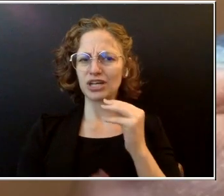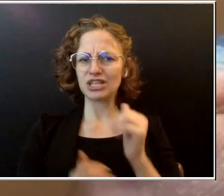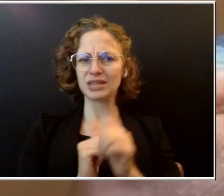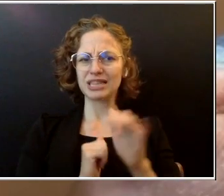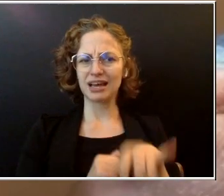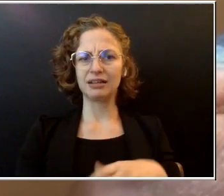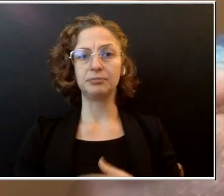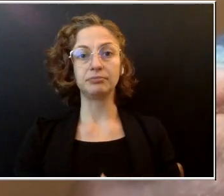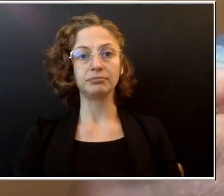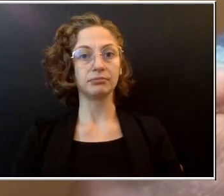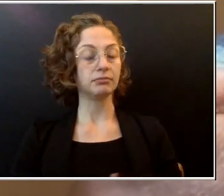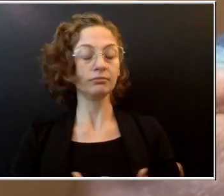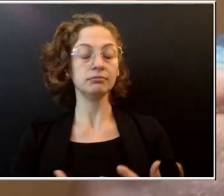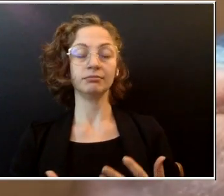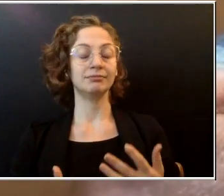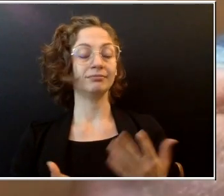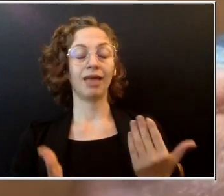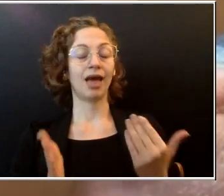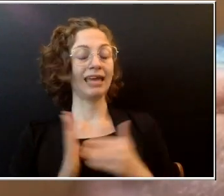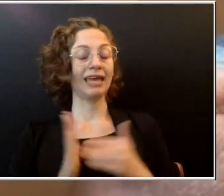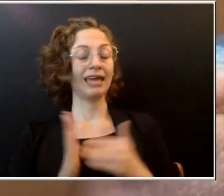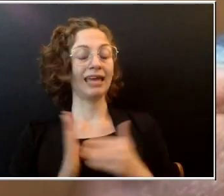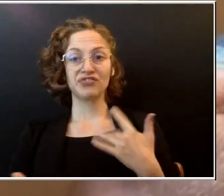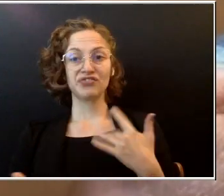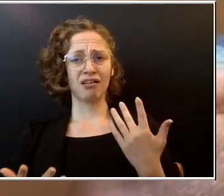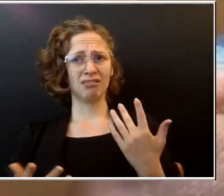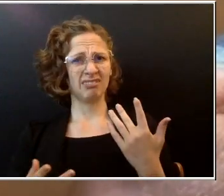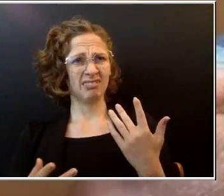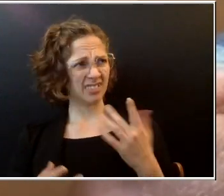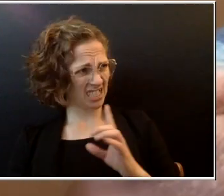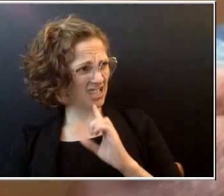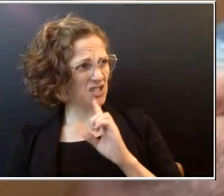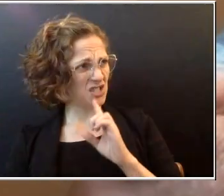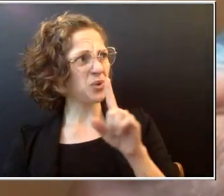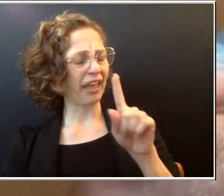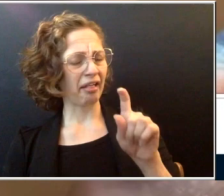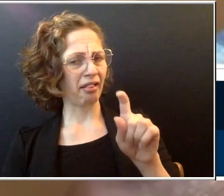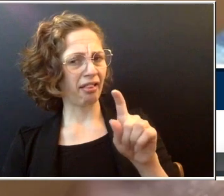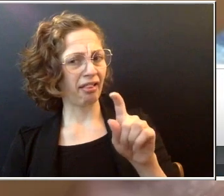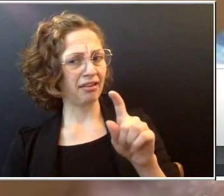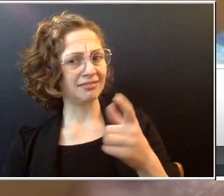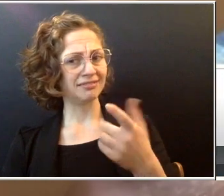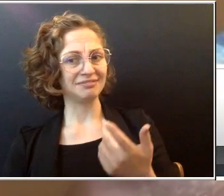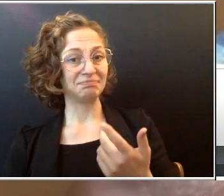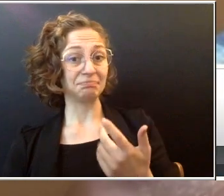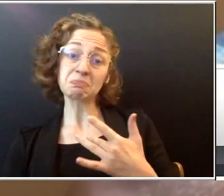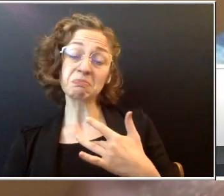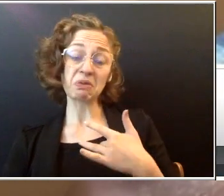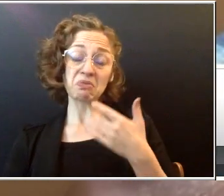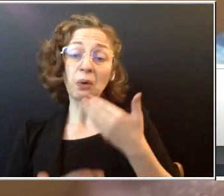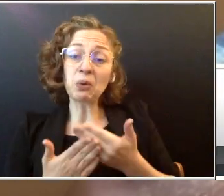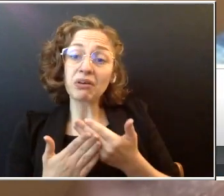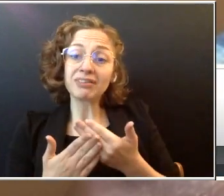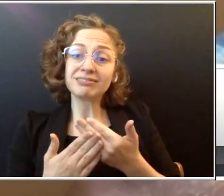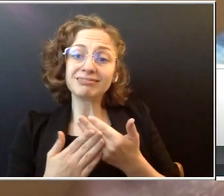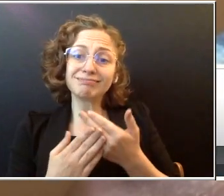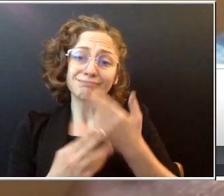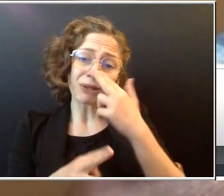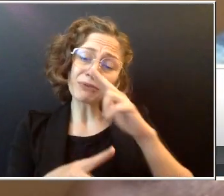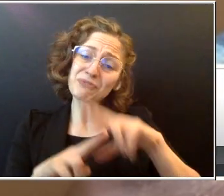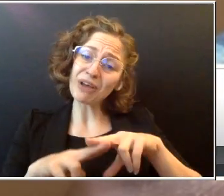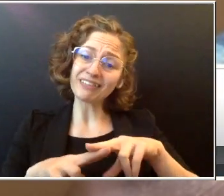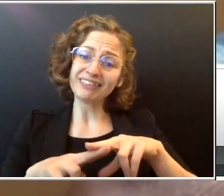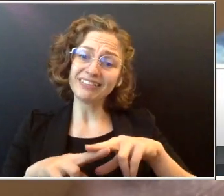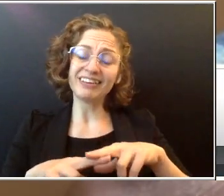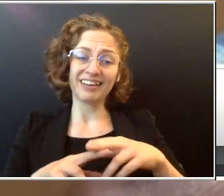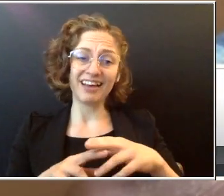another surreal chapter to it. It felt good. I mean, it was fun. And I think that's what helped